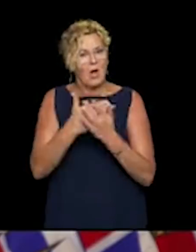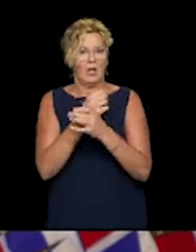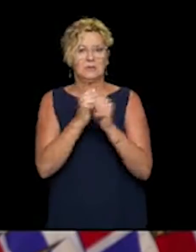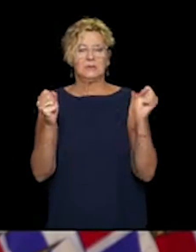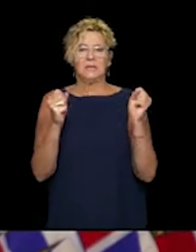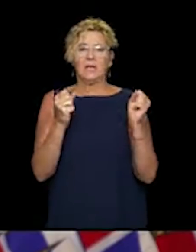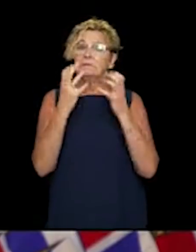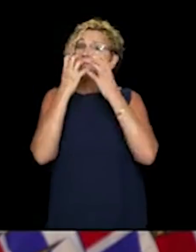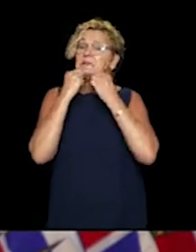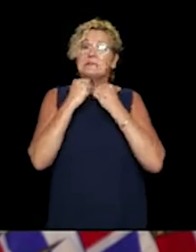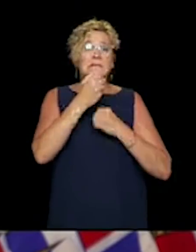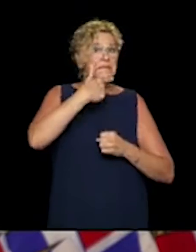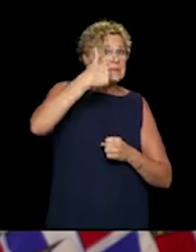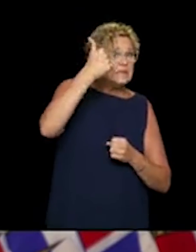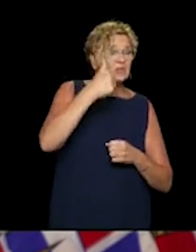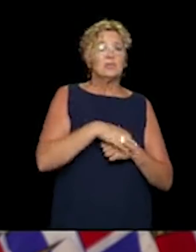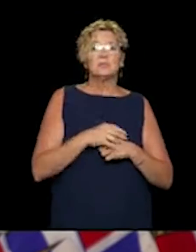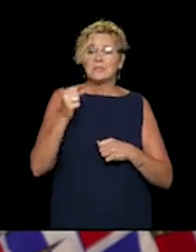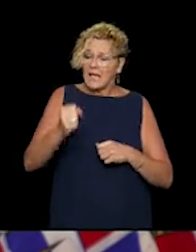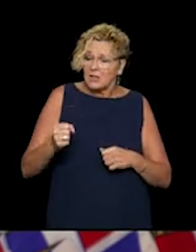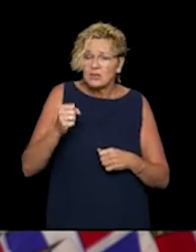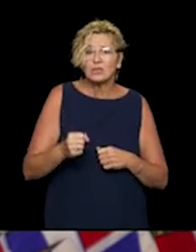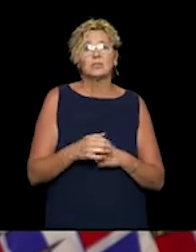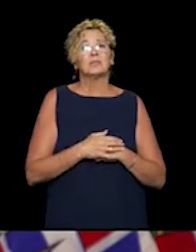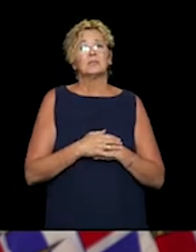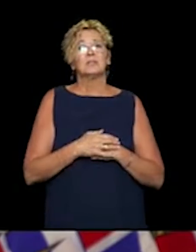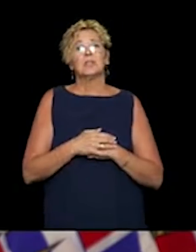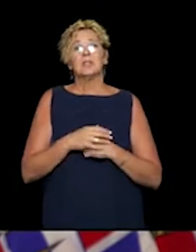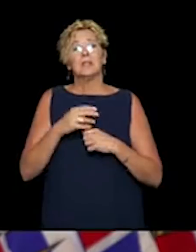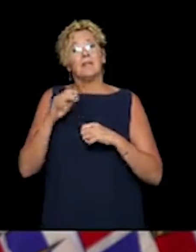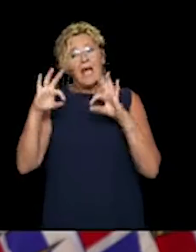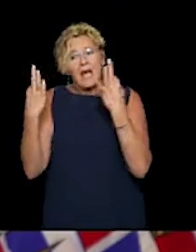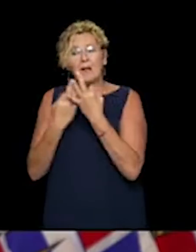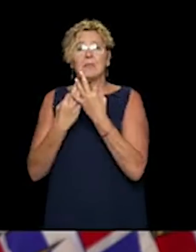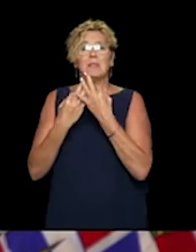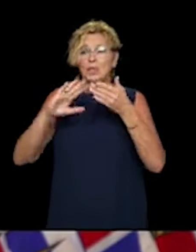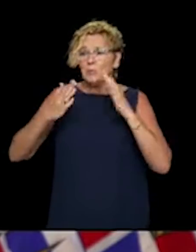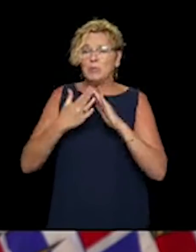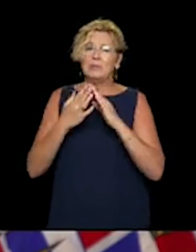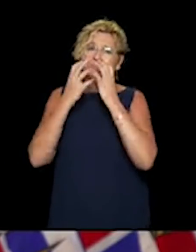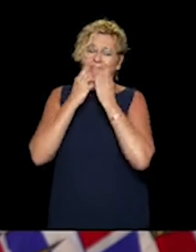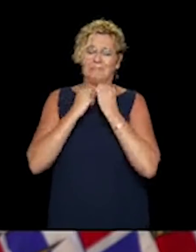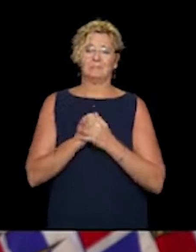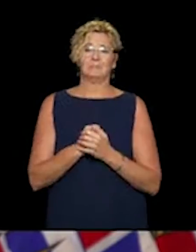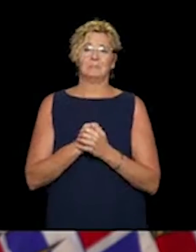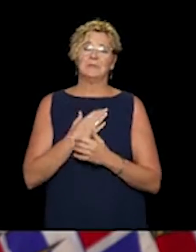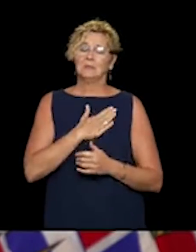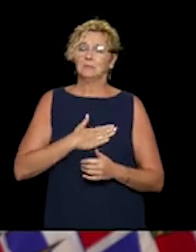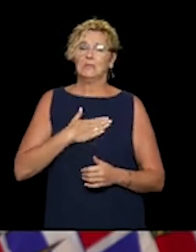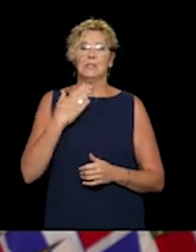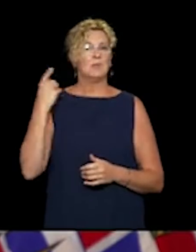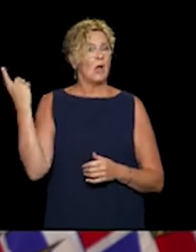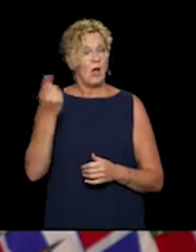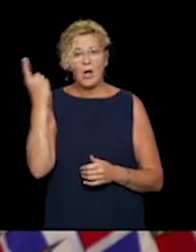elders, our seniors, and our families and ourselves safe every single day. And let's also continue to